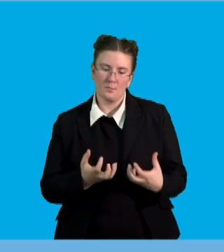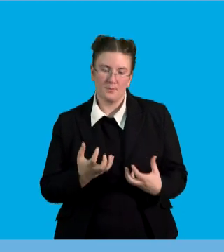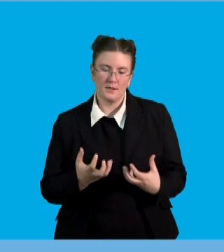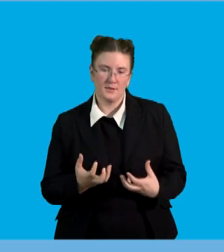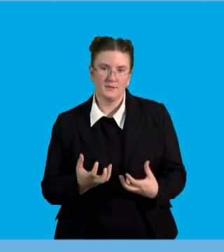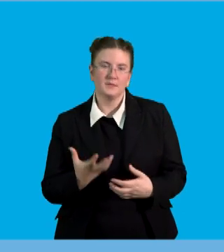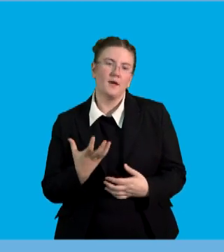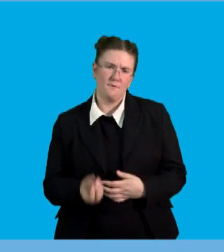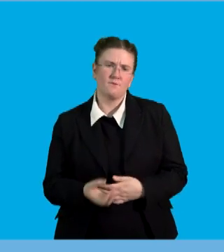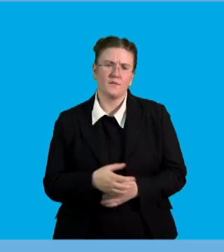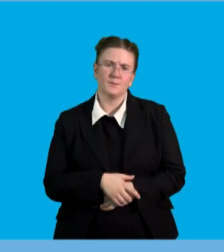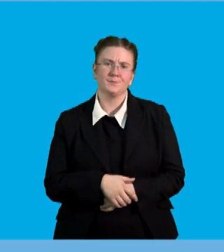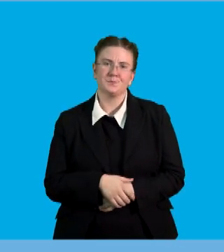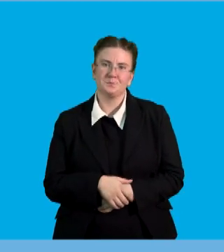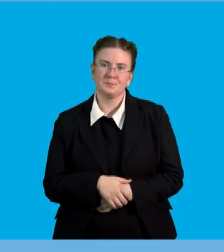mass.